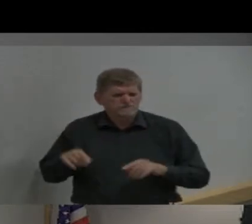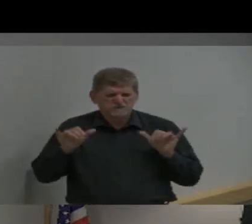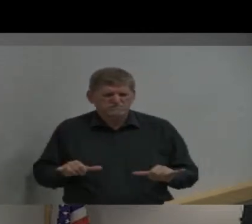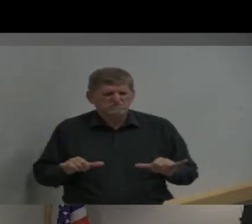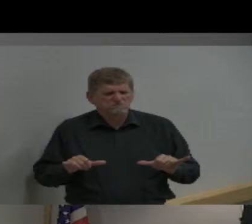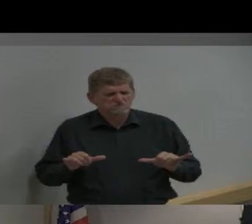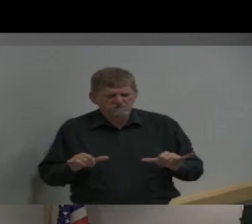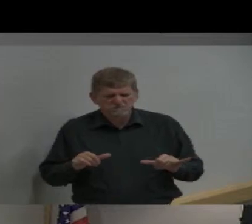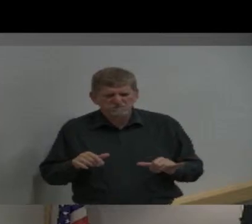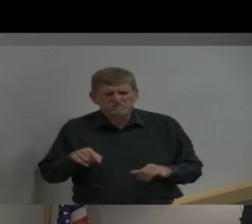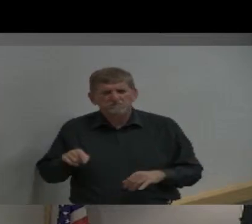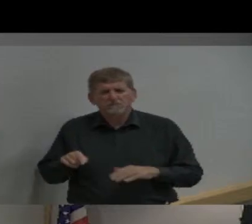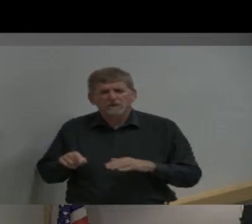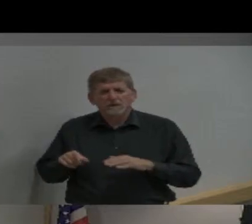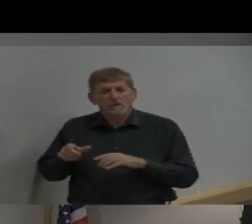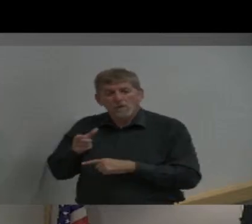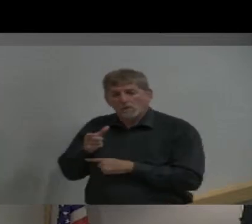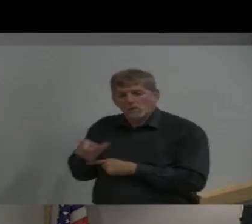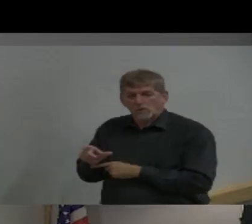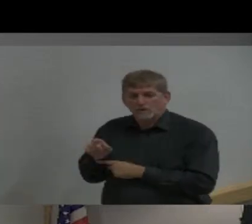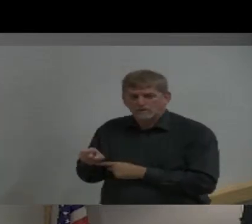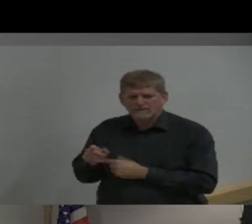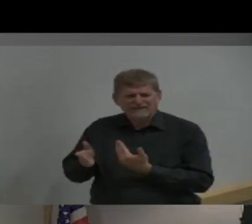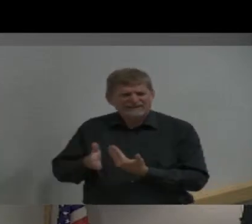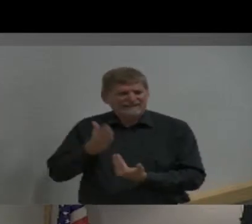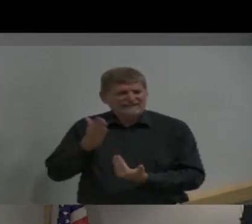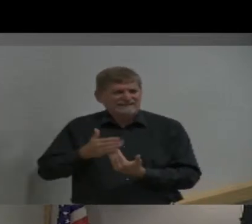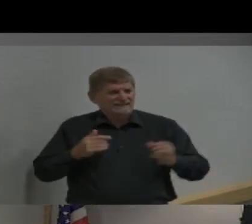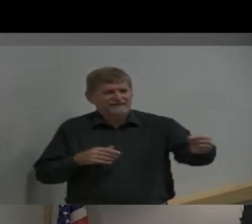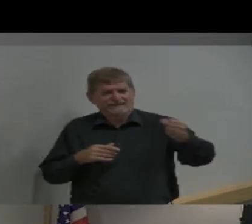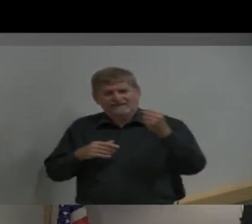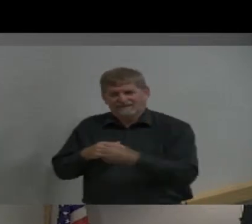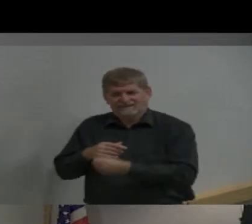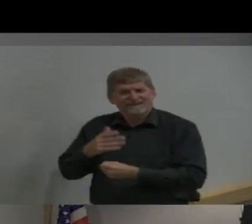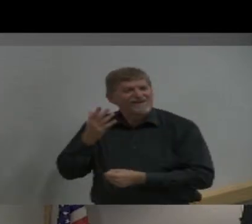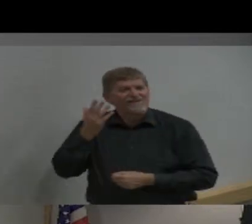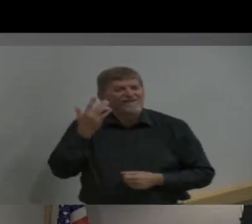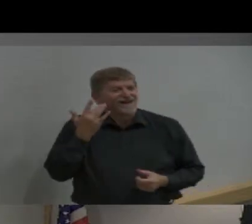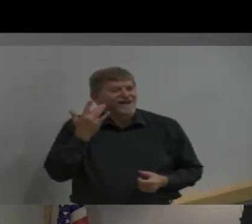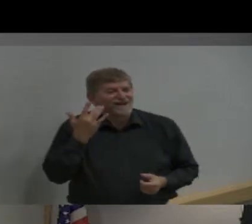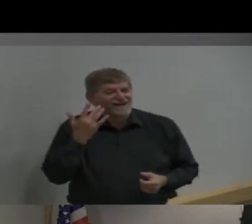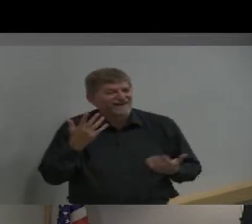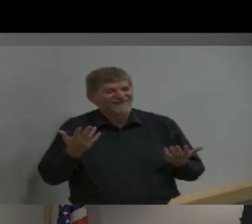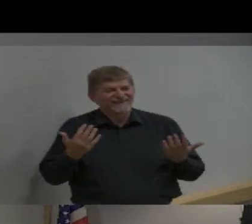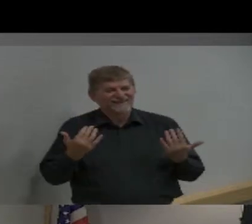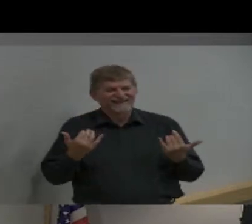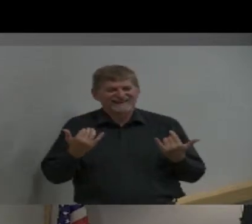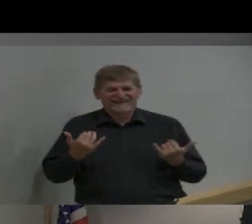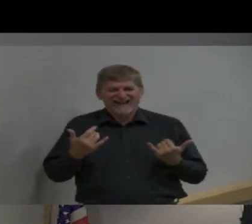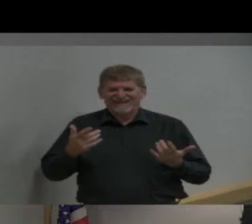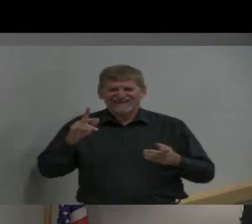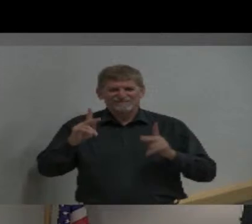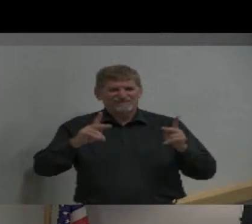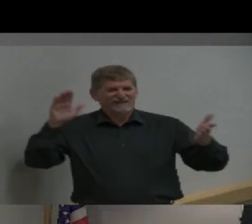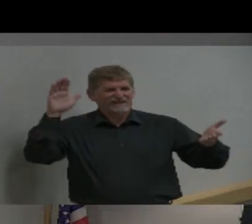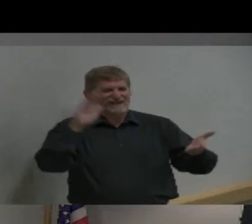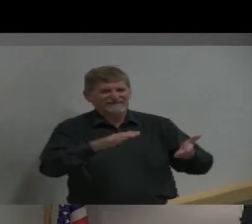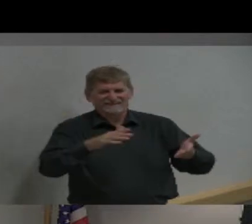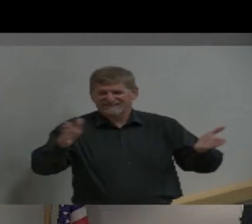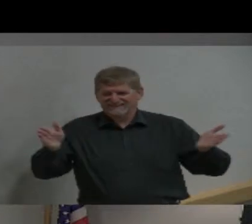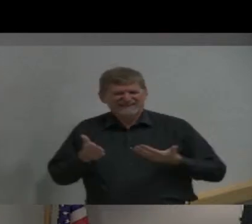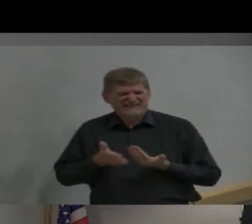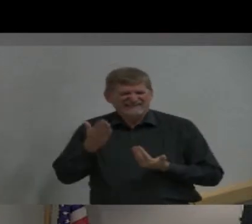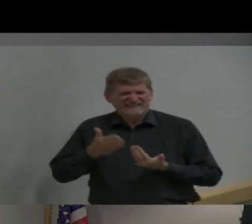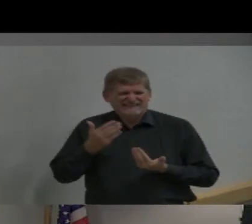I actually think it'll be a little easier to quarantine because it's de-densified. So depending on where the individual lives, they might be able to stay in